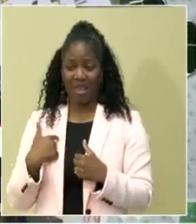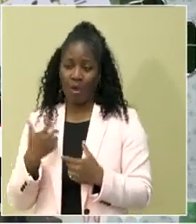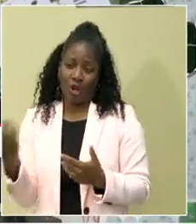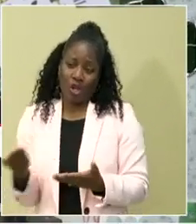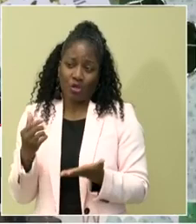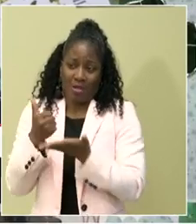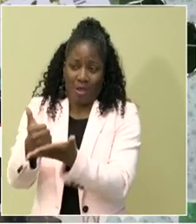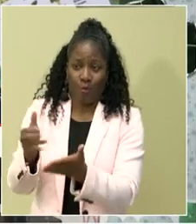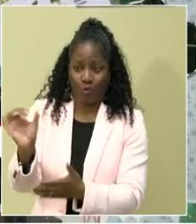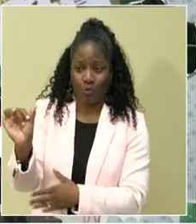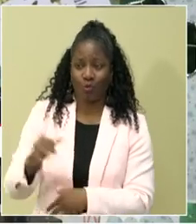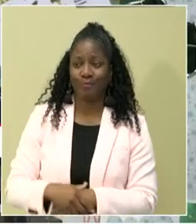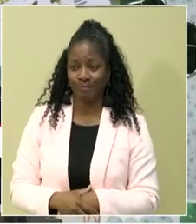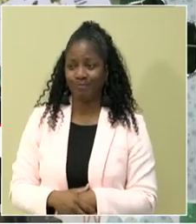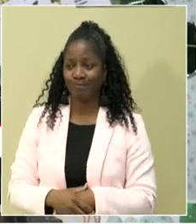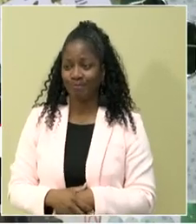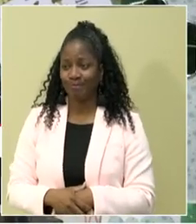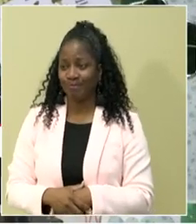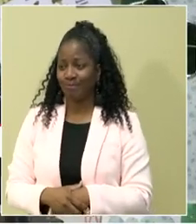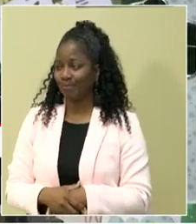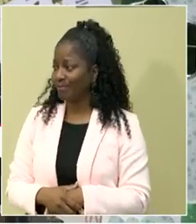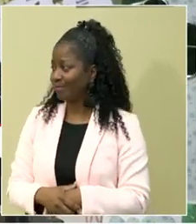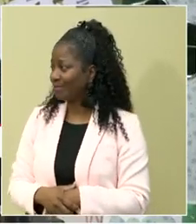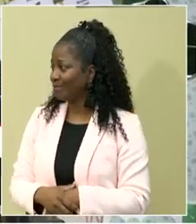help you as well.